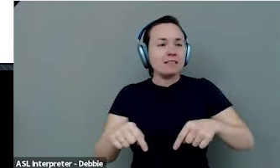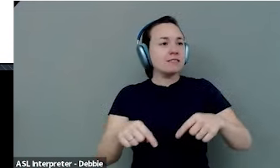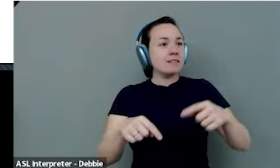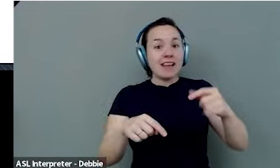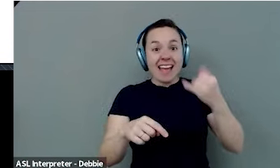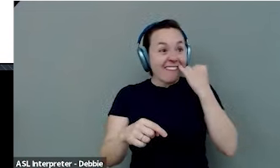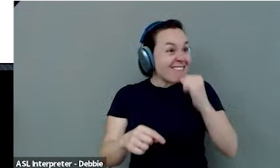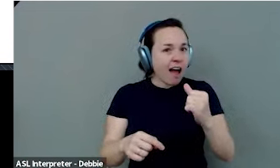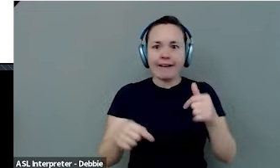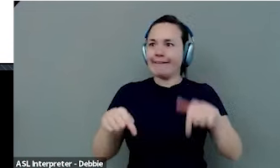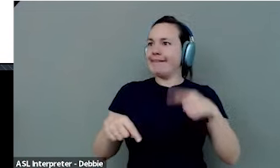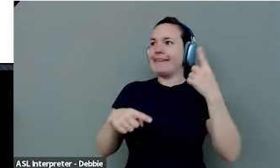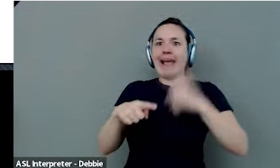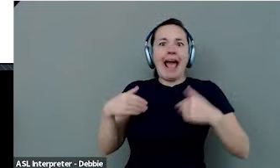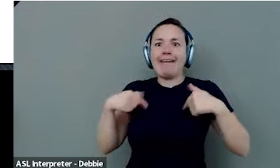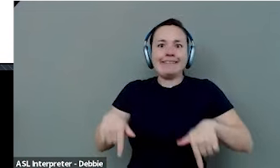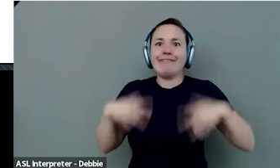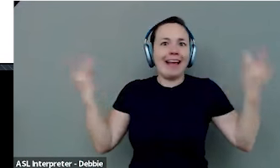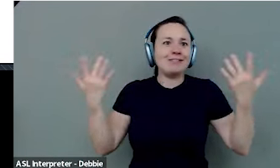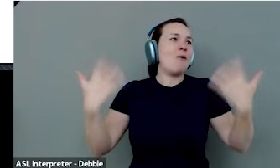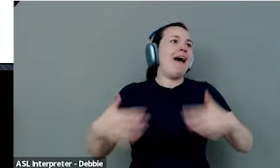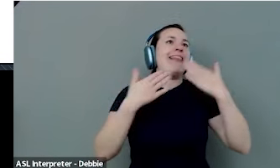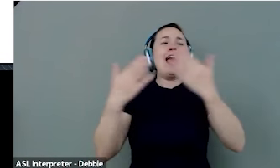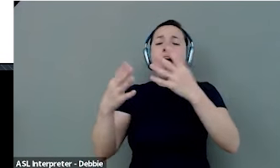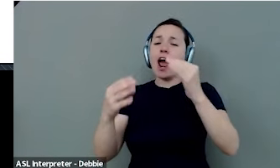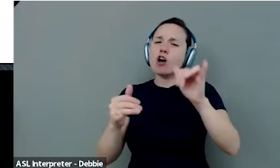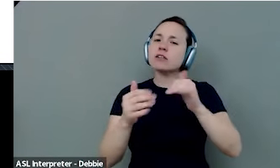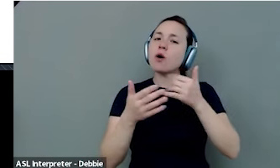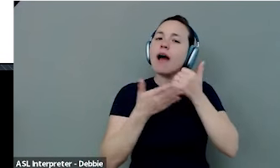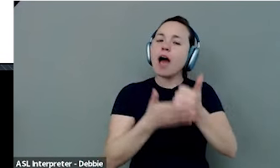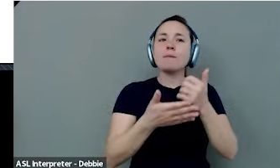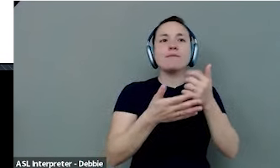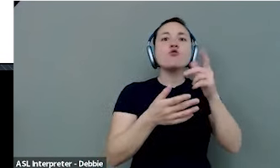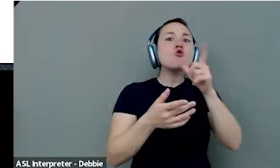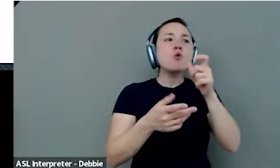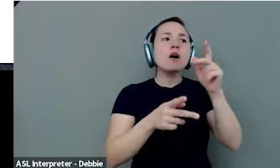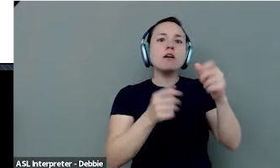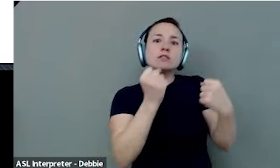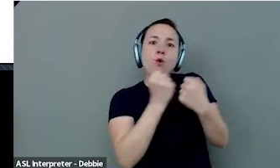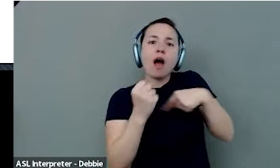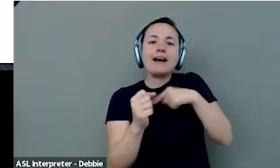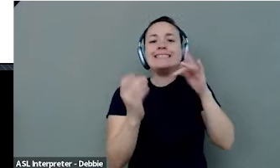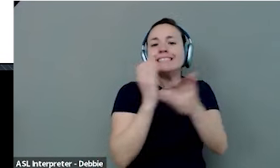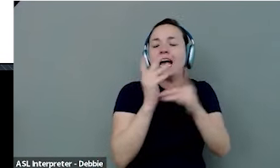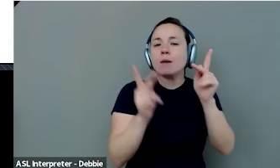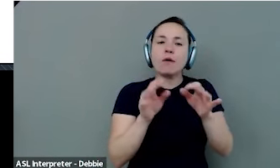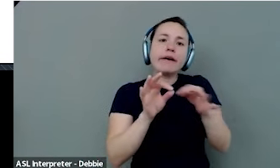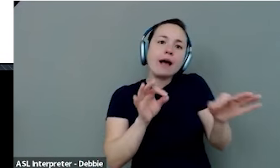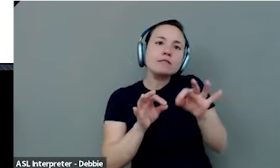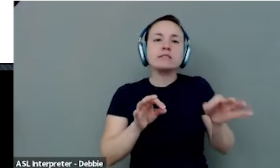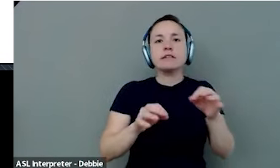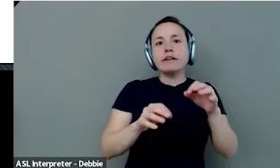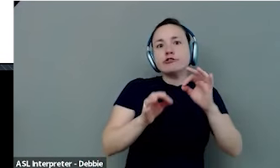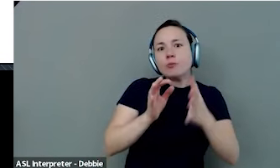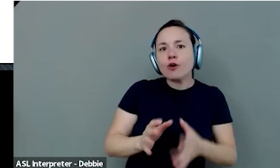also want to give a special thanks to all of the behind the scenes folks, the tech people, the folks providing captions, ASL, the